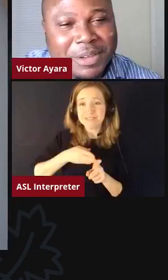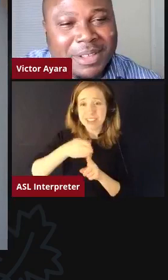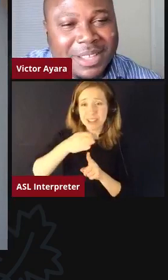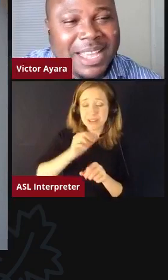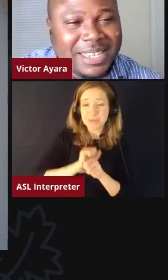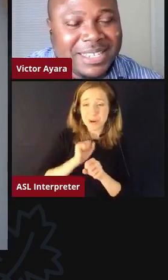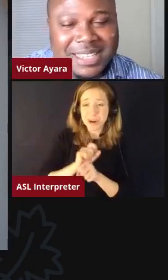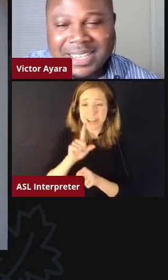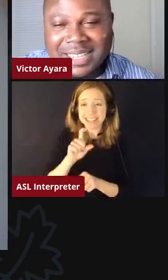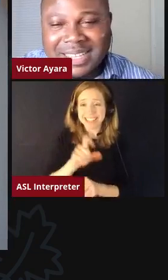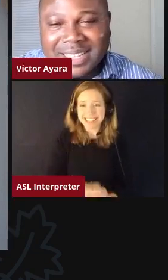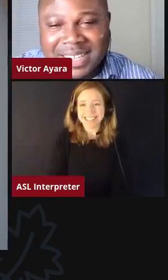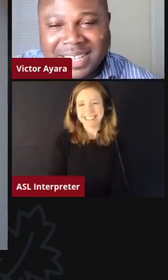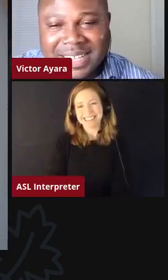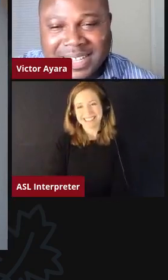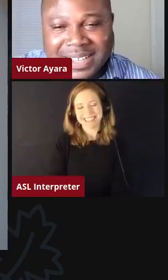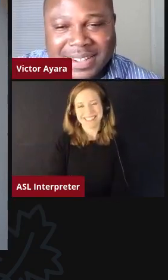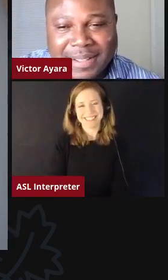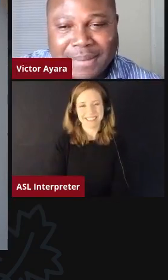What would you? Yeah. Yes.